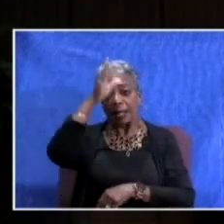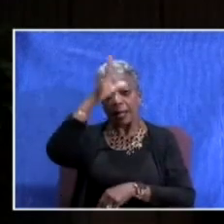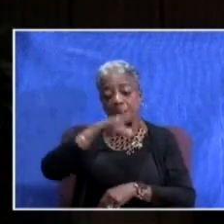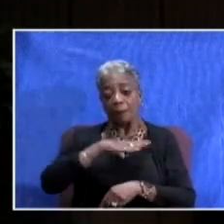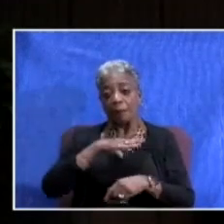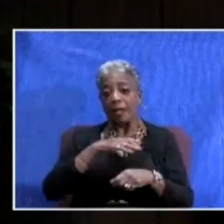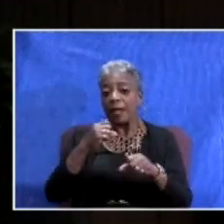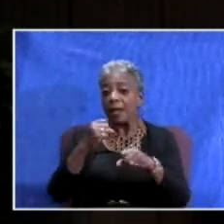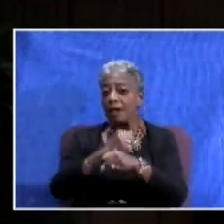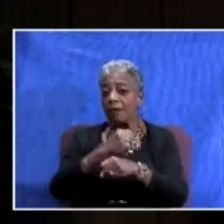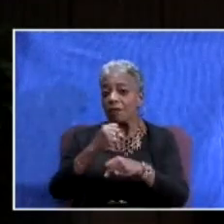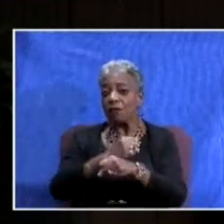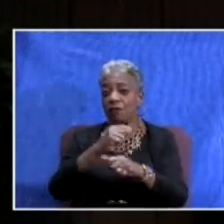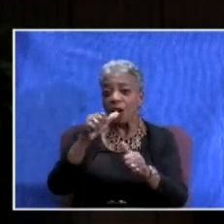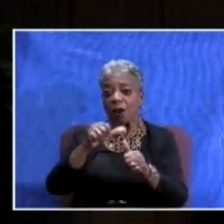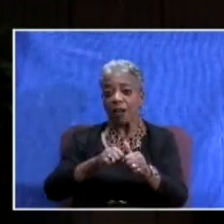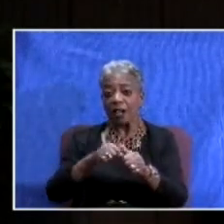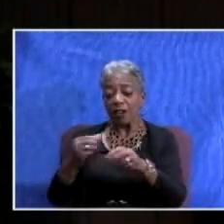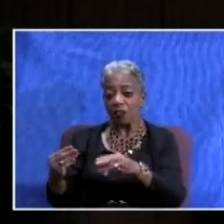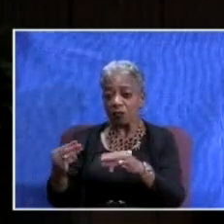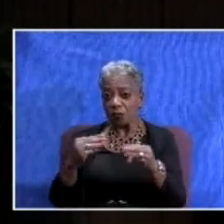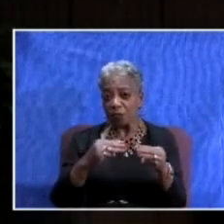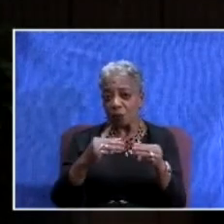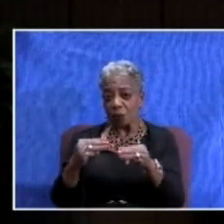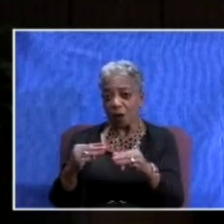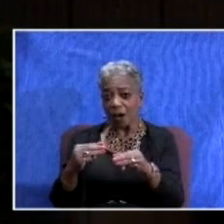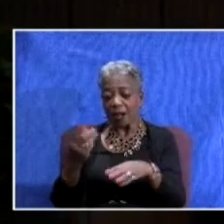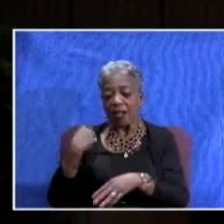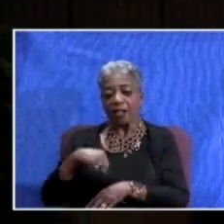never fought against America.